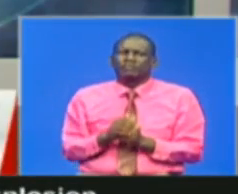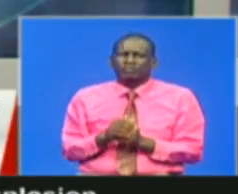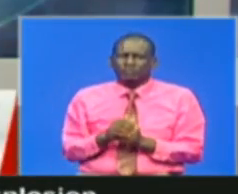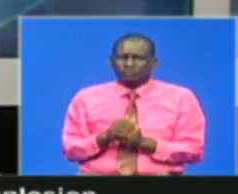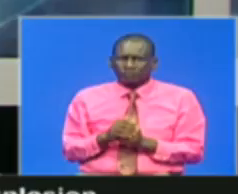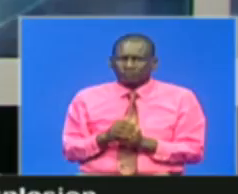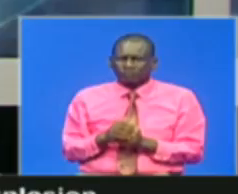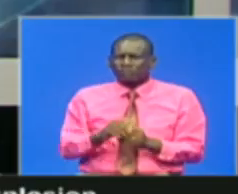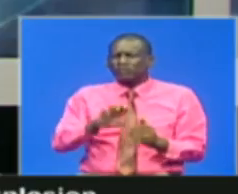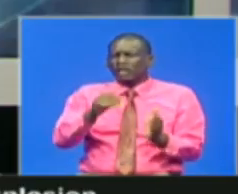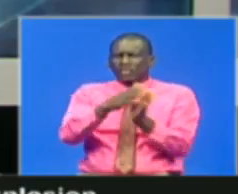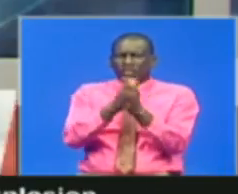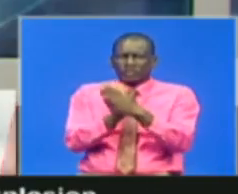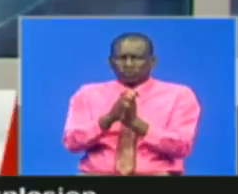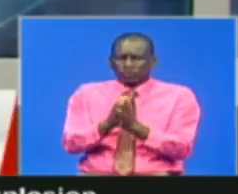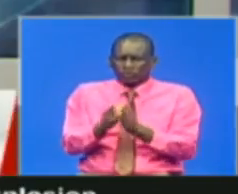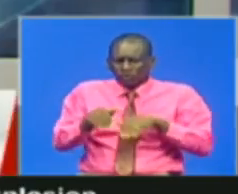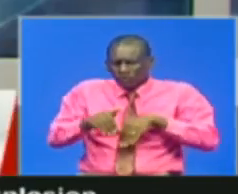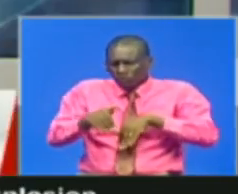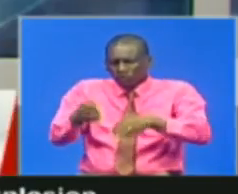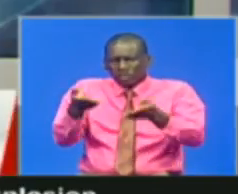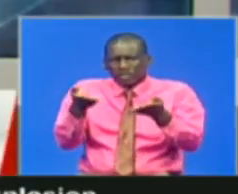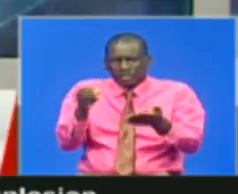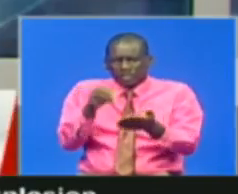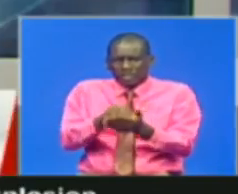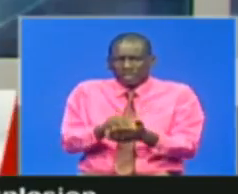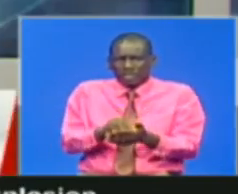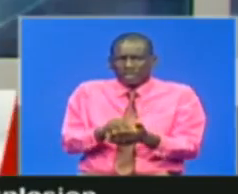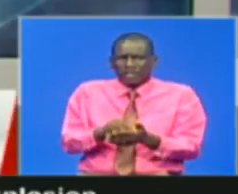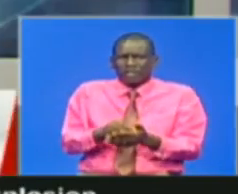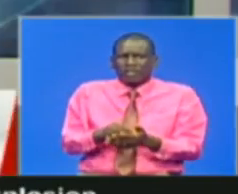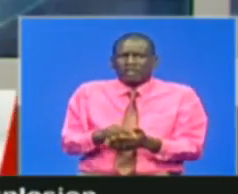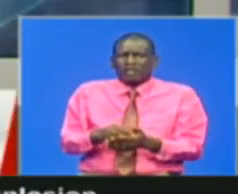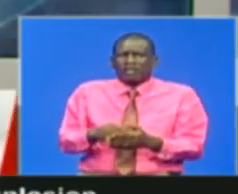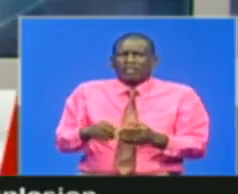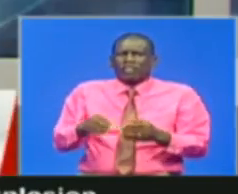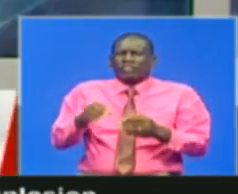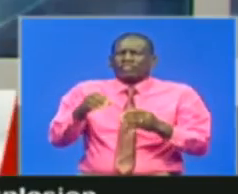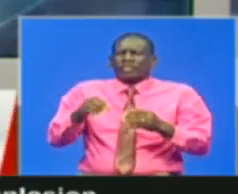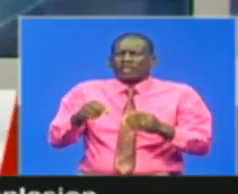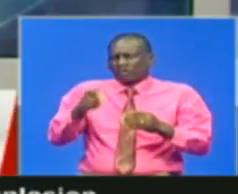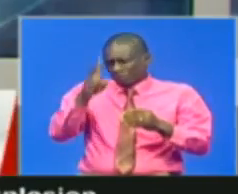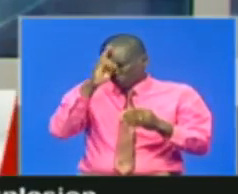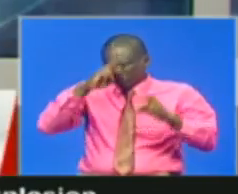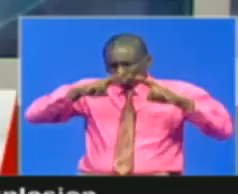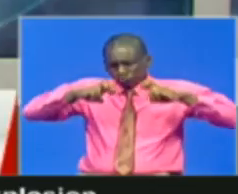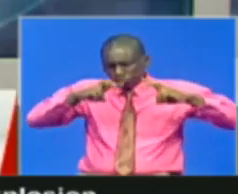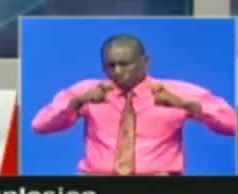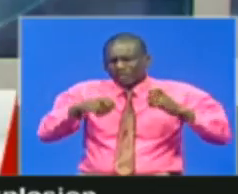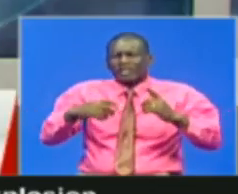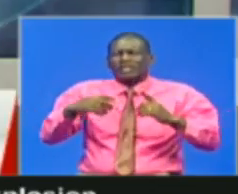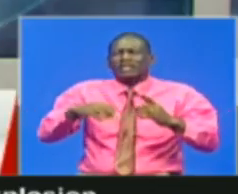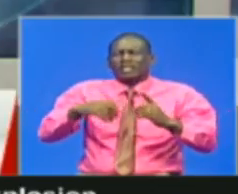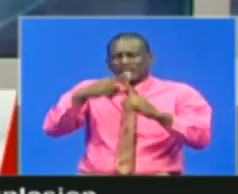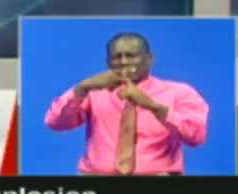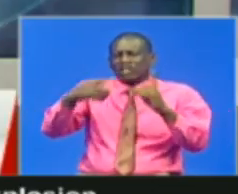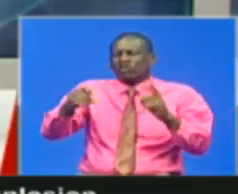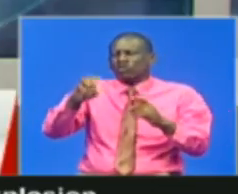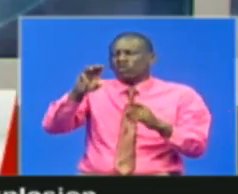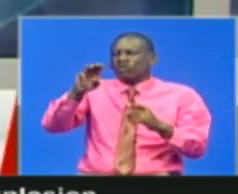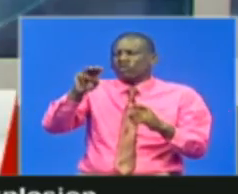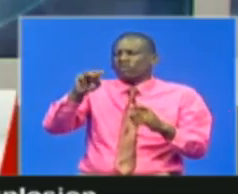To another story we've been following closely, the prosecution and detectives investigating the murder of Mary Wamboi in